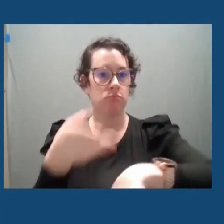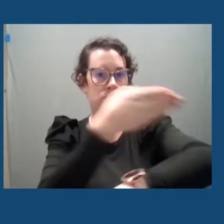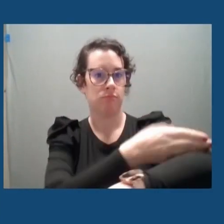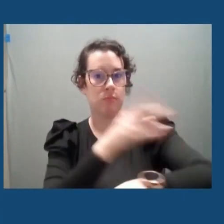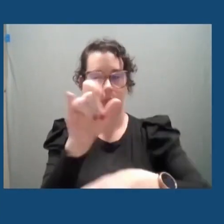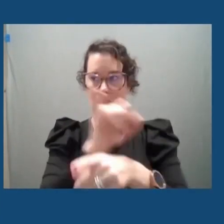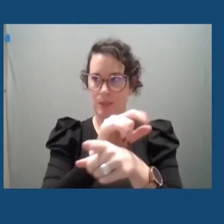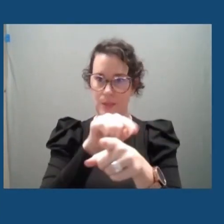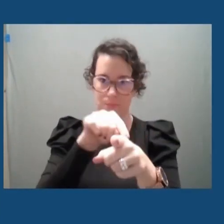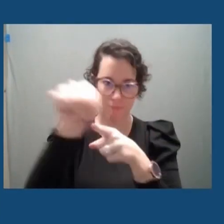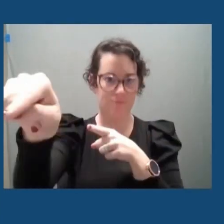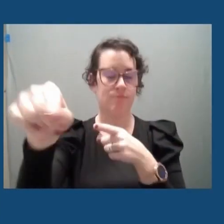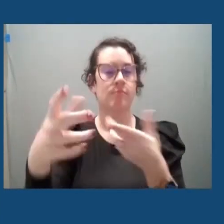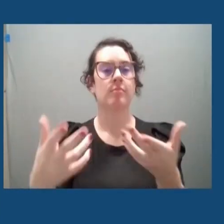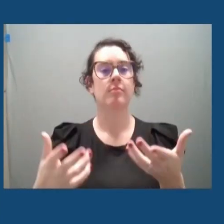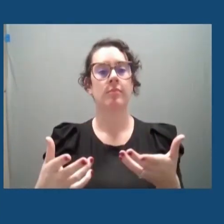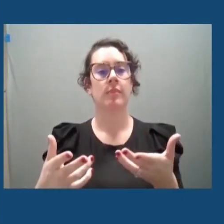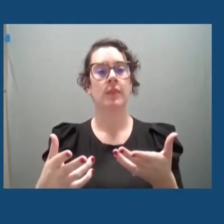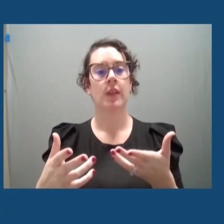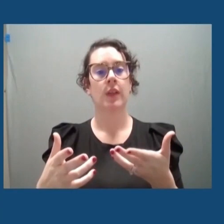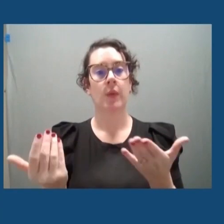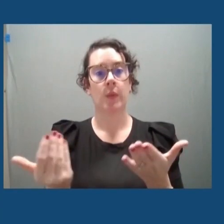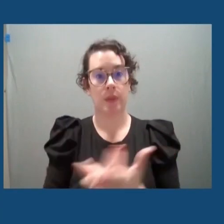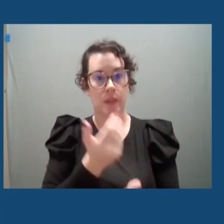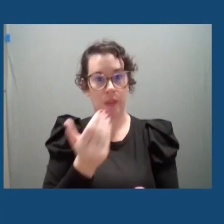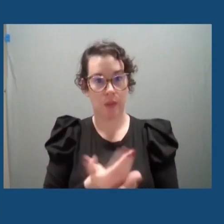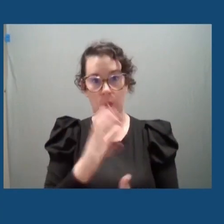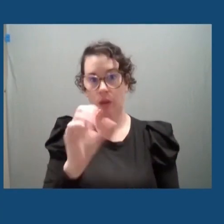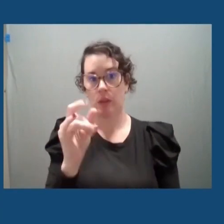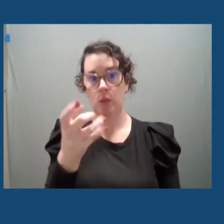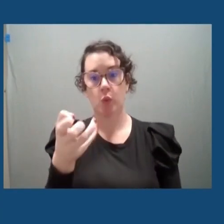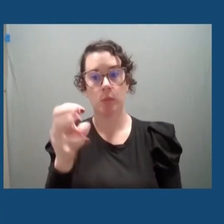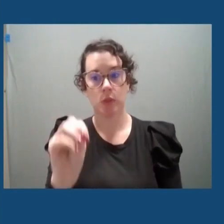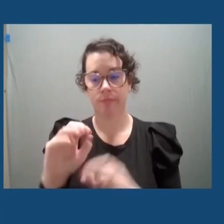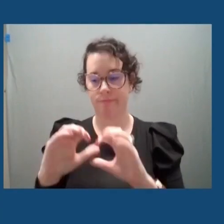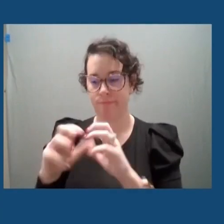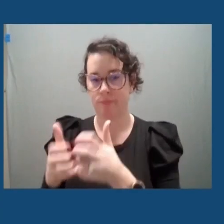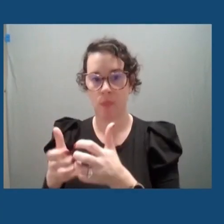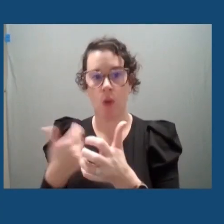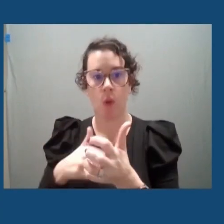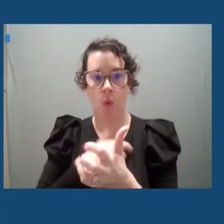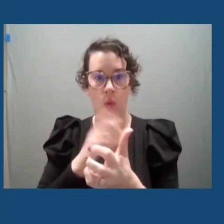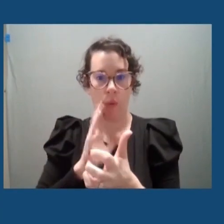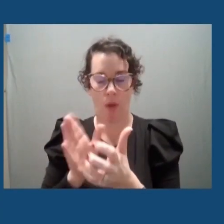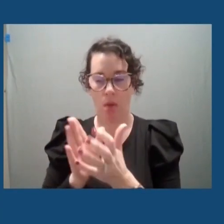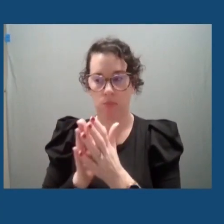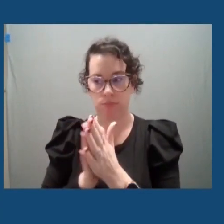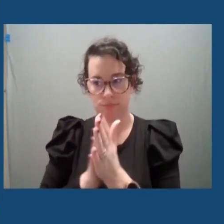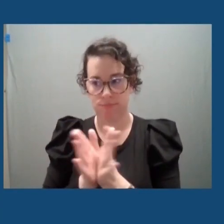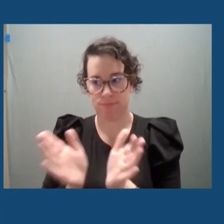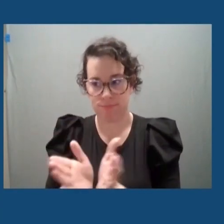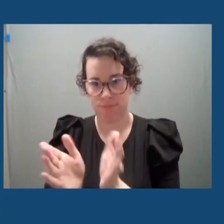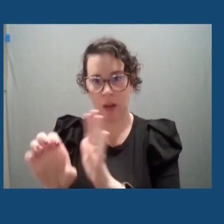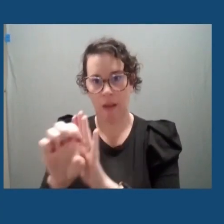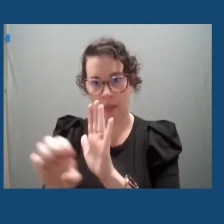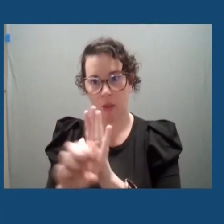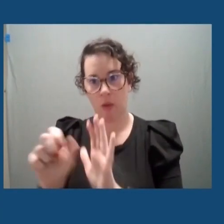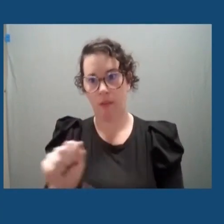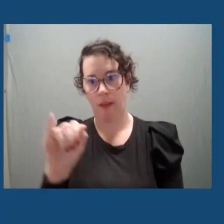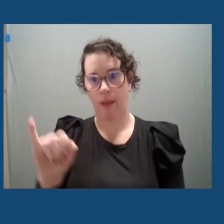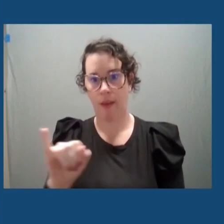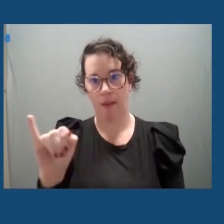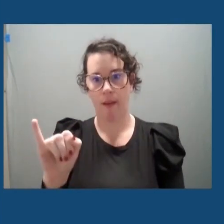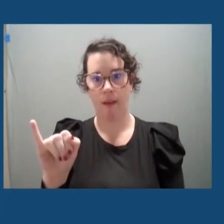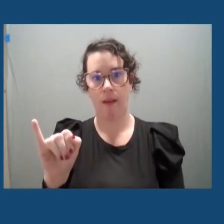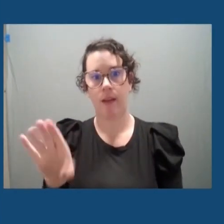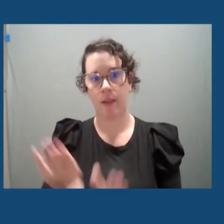future. And with this new consortium, we will drive ethical AI development